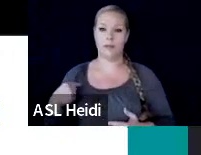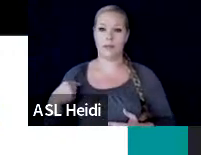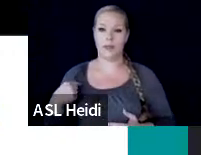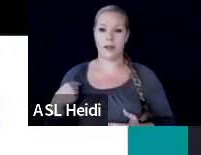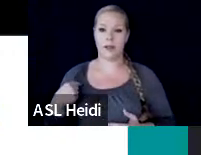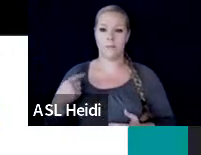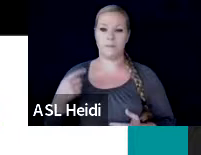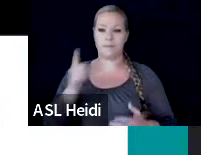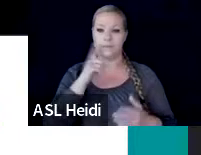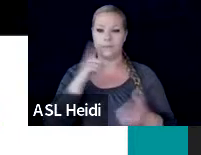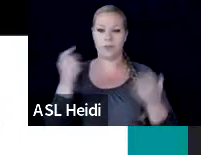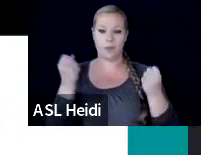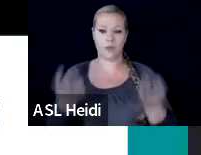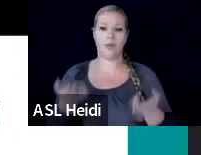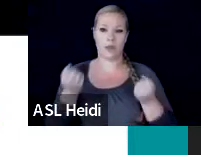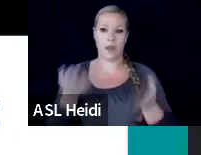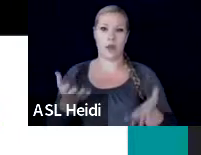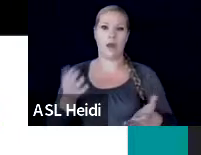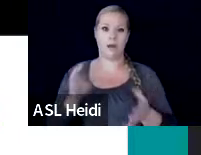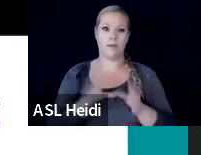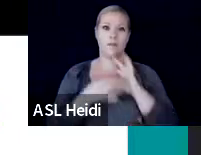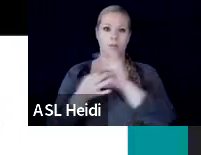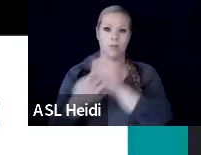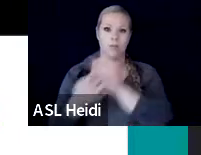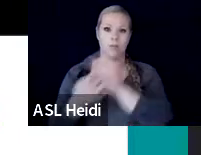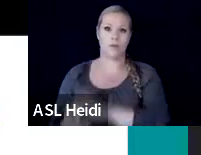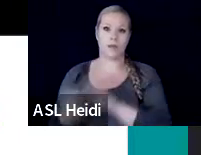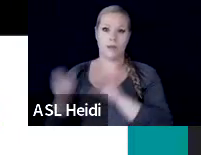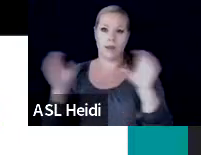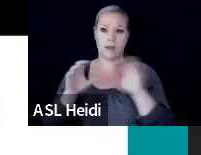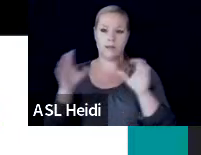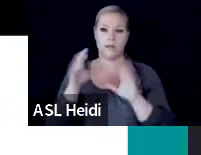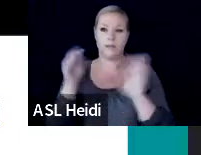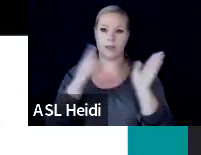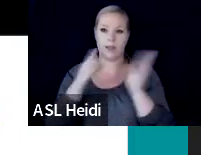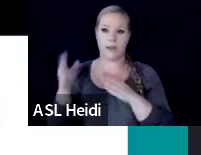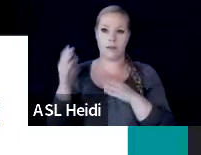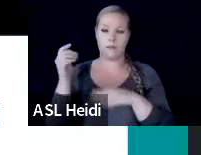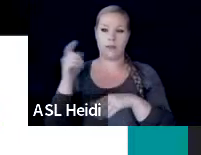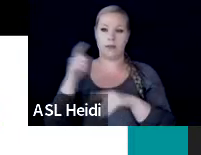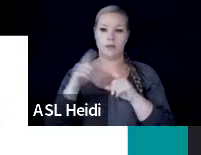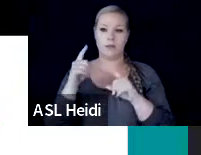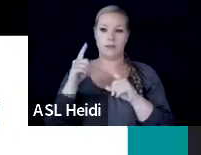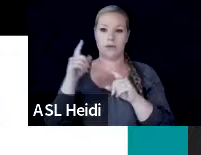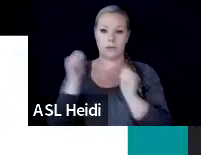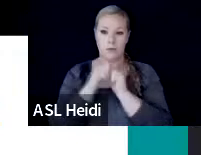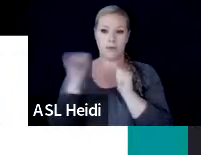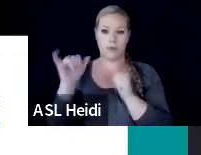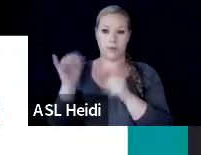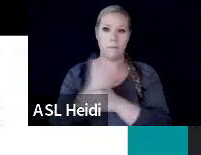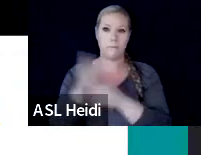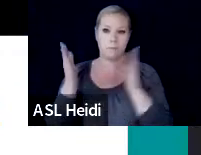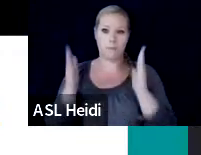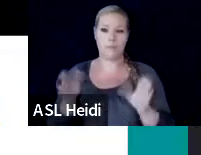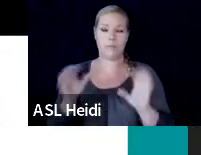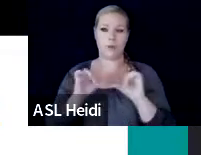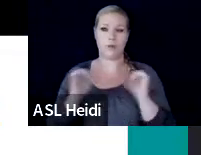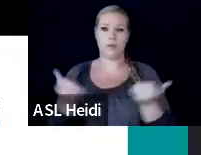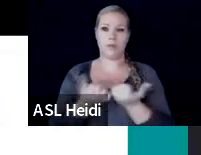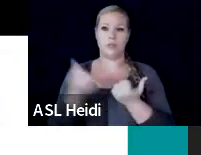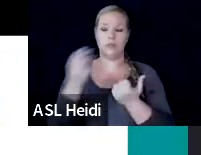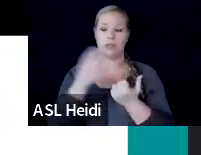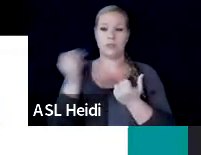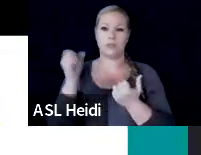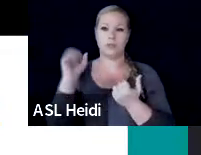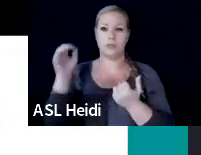are certainly a lot of related activities and plans underway with our partner agencies, and so